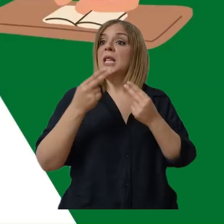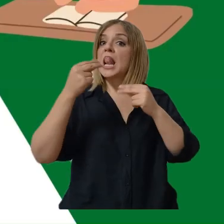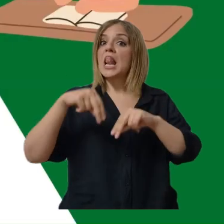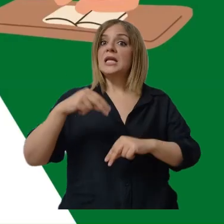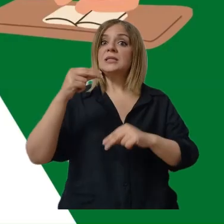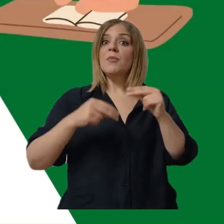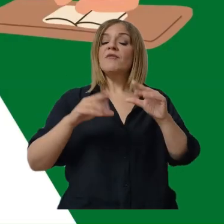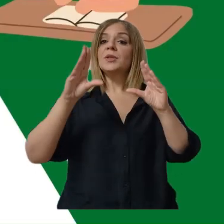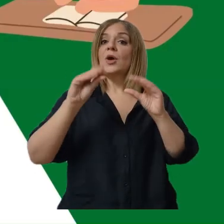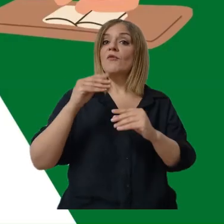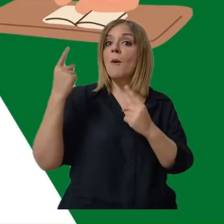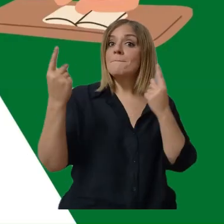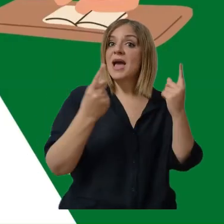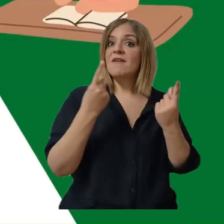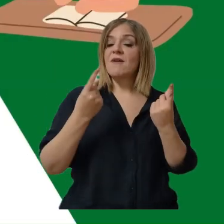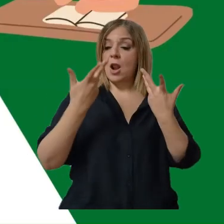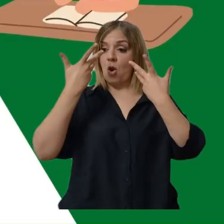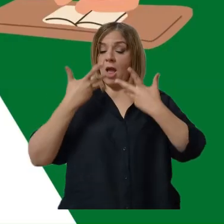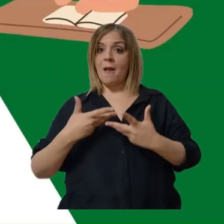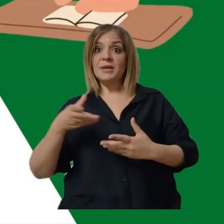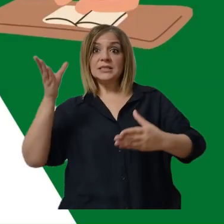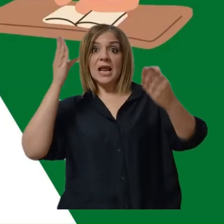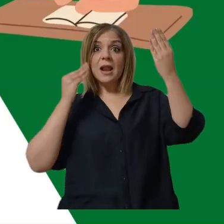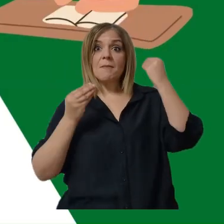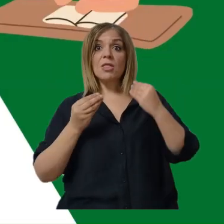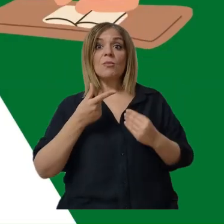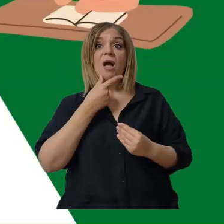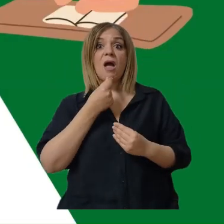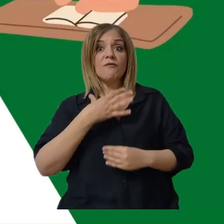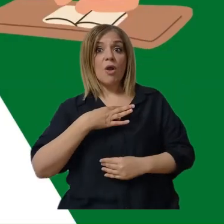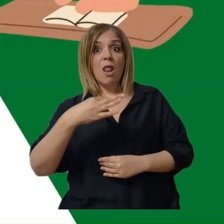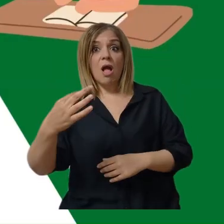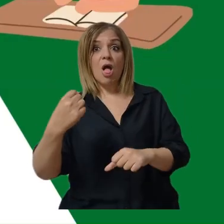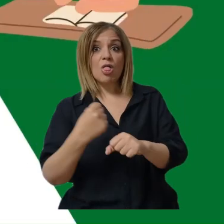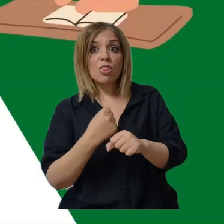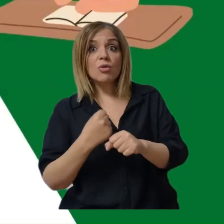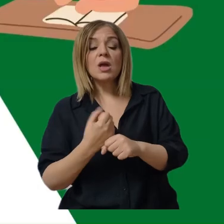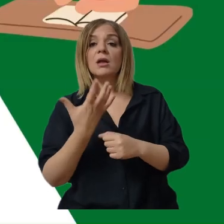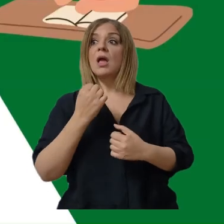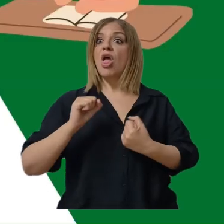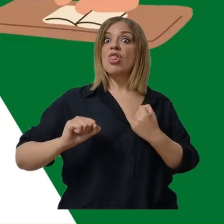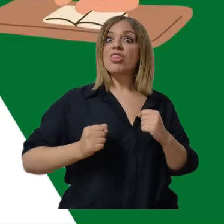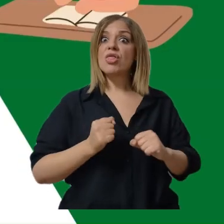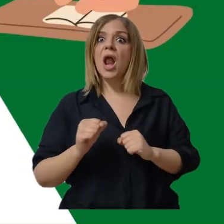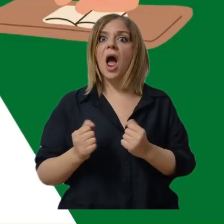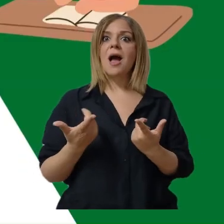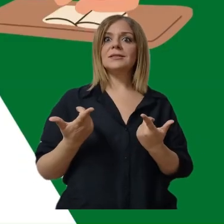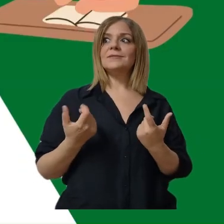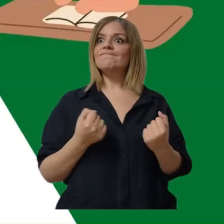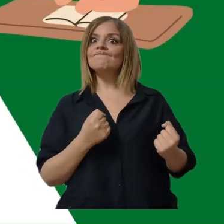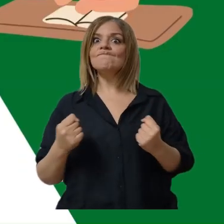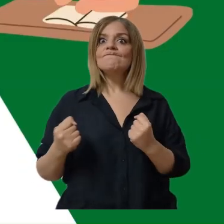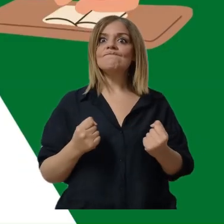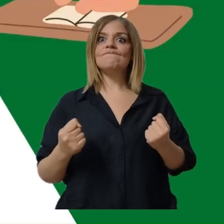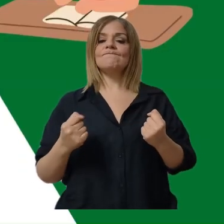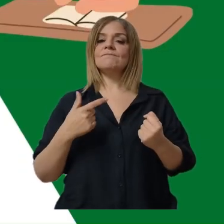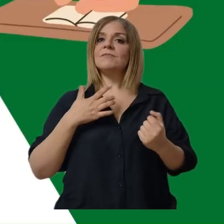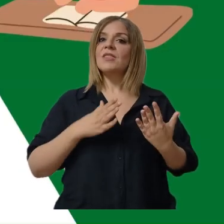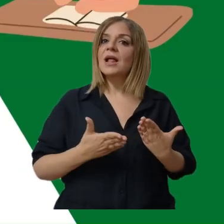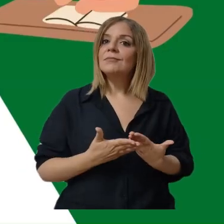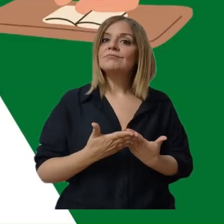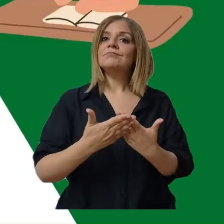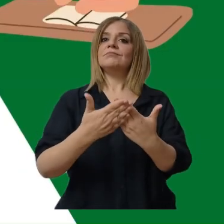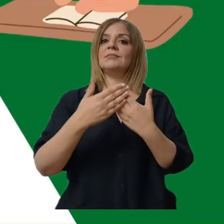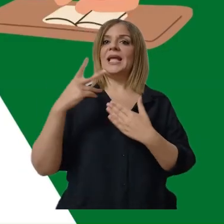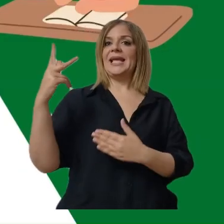these skills make learners not only employable, but also active, and that they want to